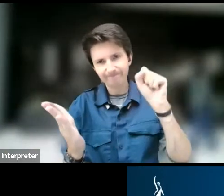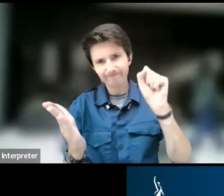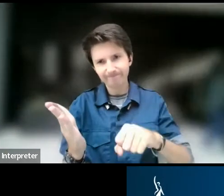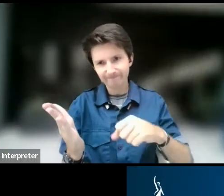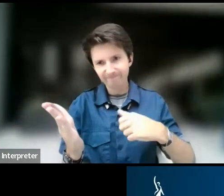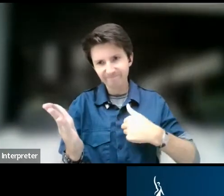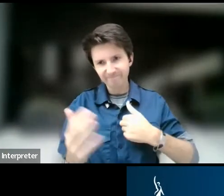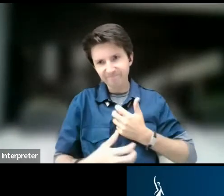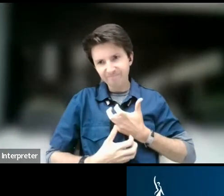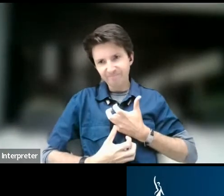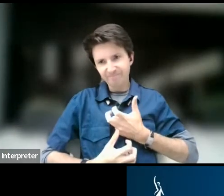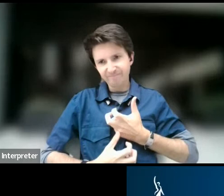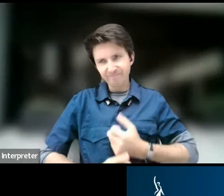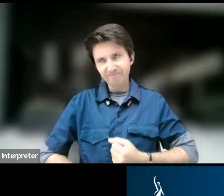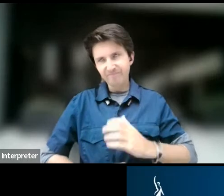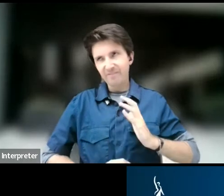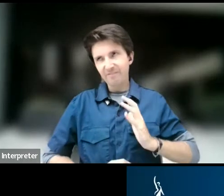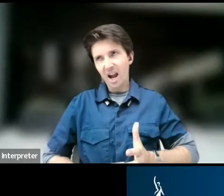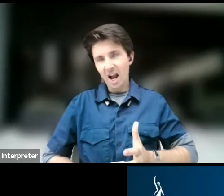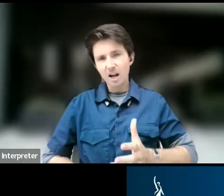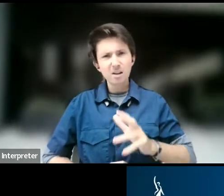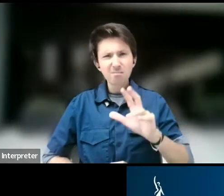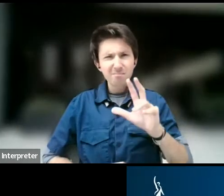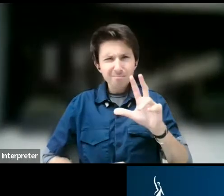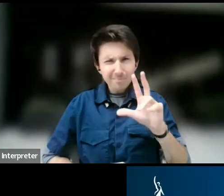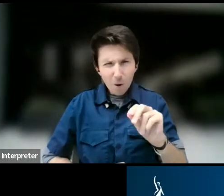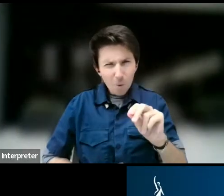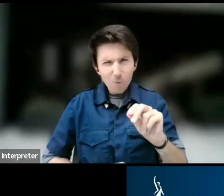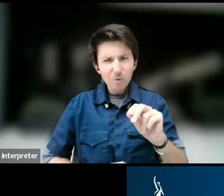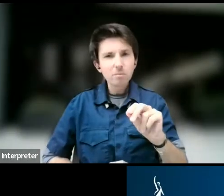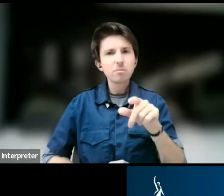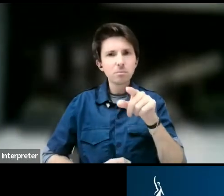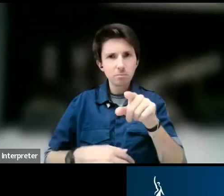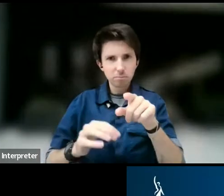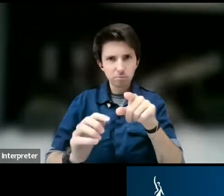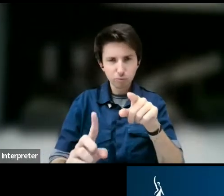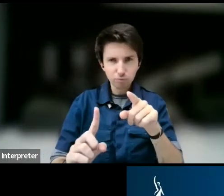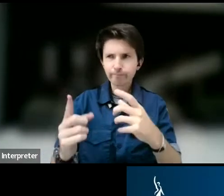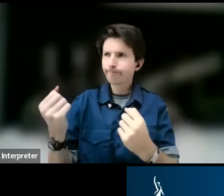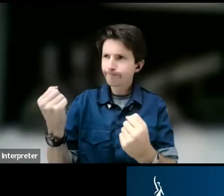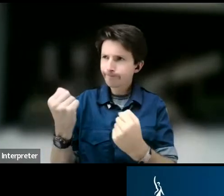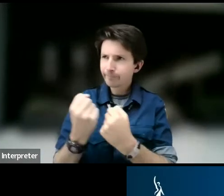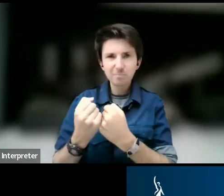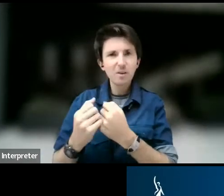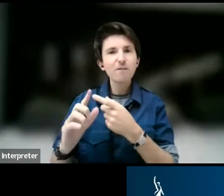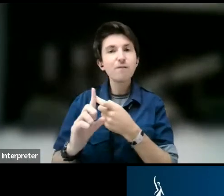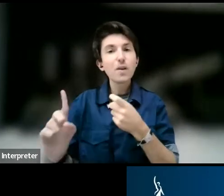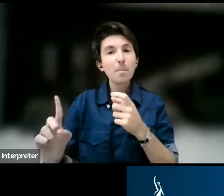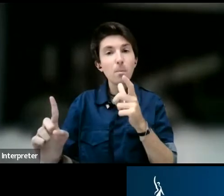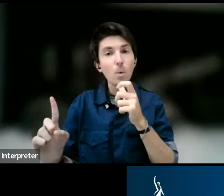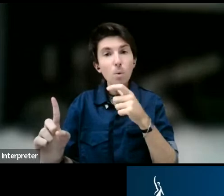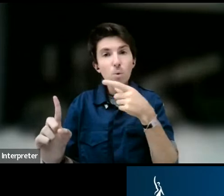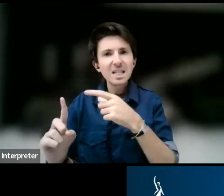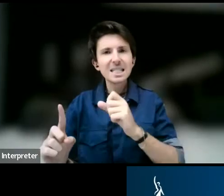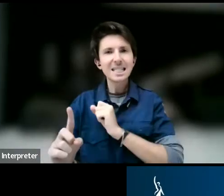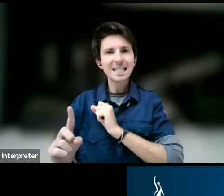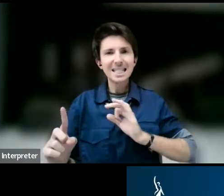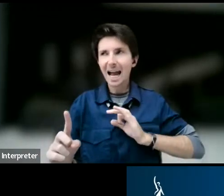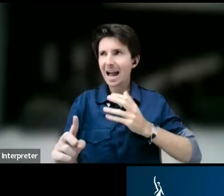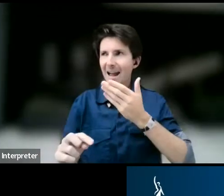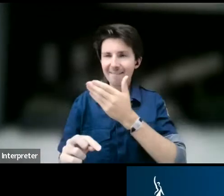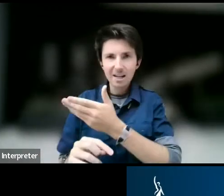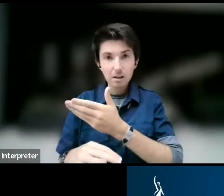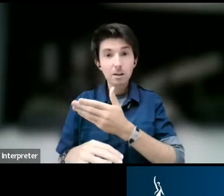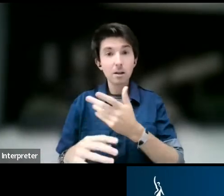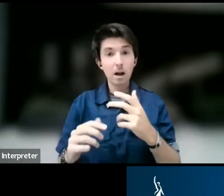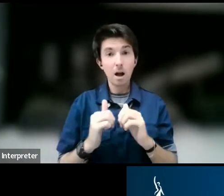your contract, and staff is there to support, to help you figure that out. And you can always even just say, hey, anonymously, I'm seeing